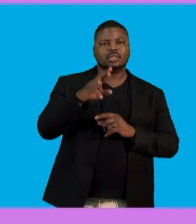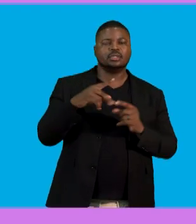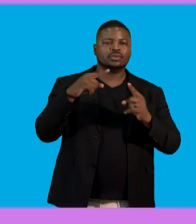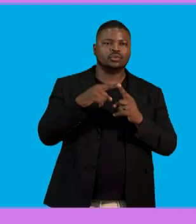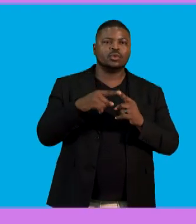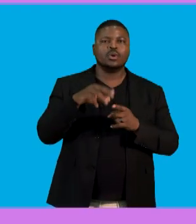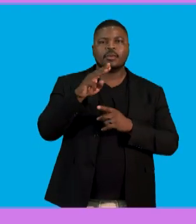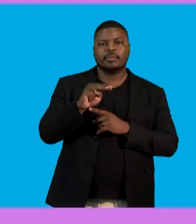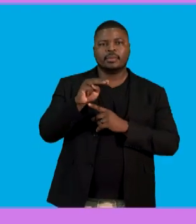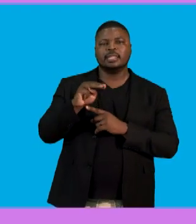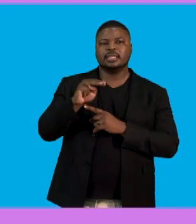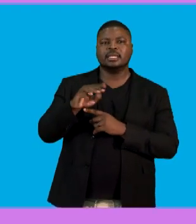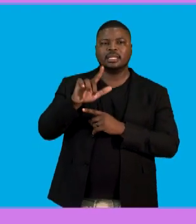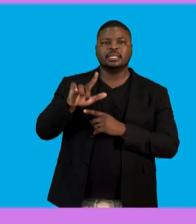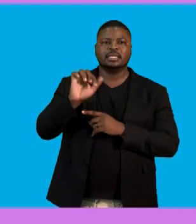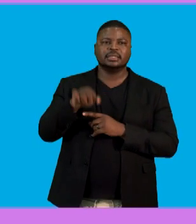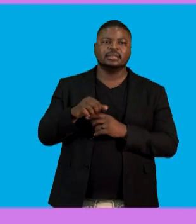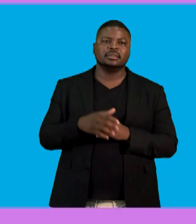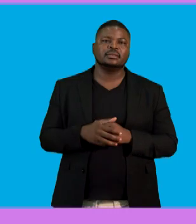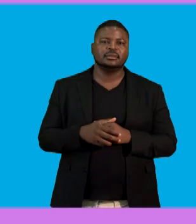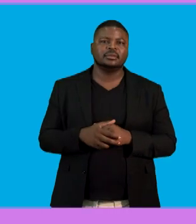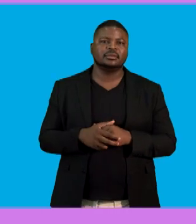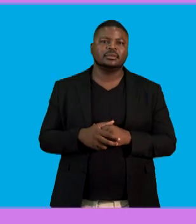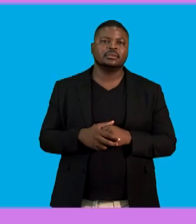is our grated ginger? Here is our grated ginger at